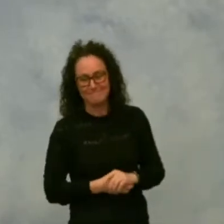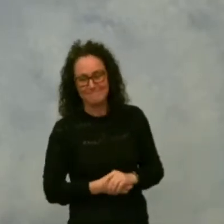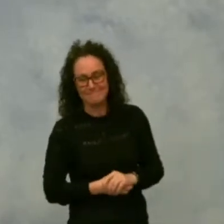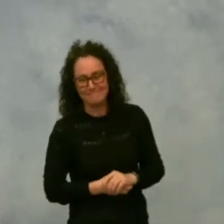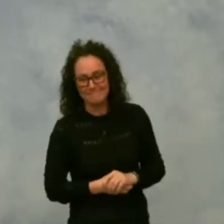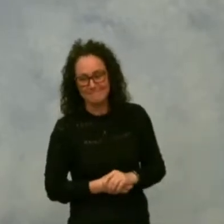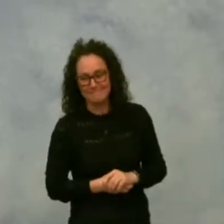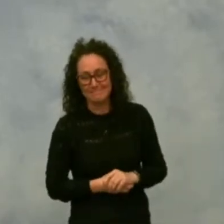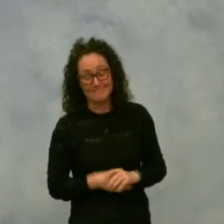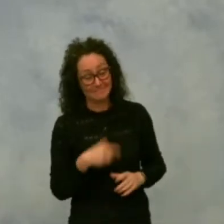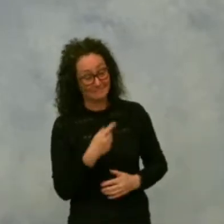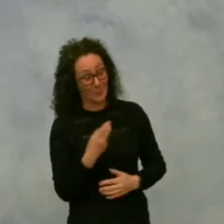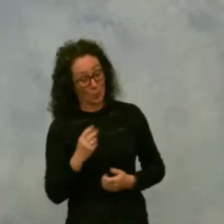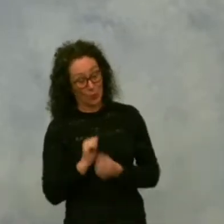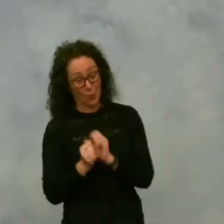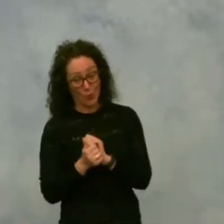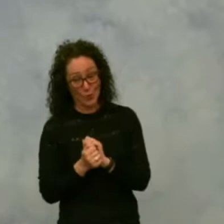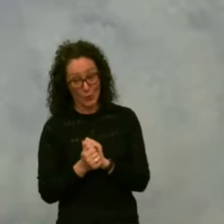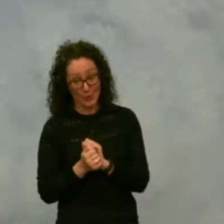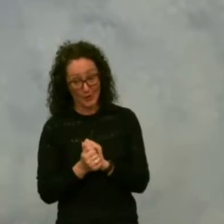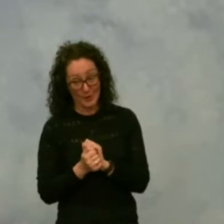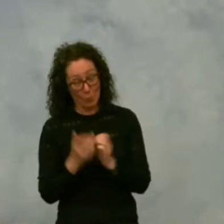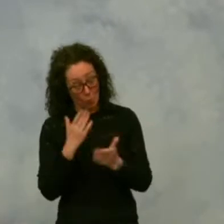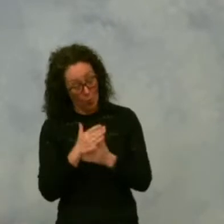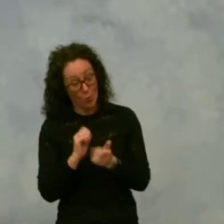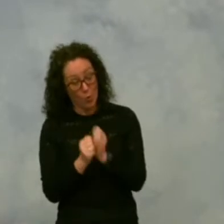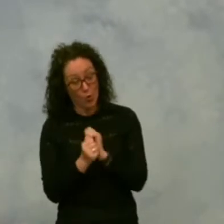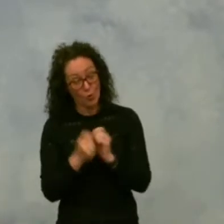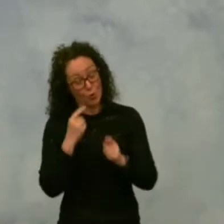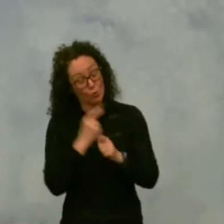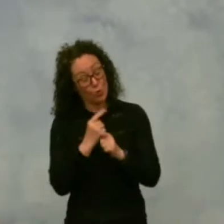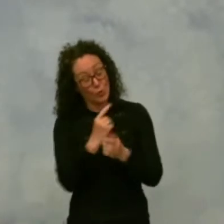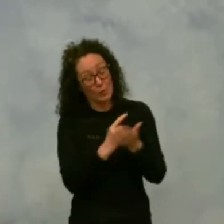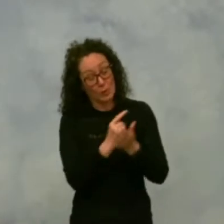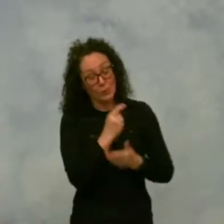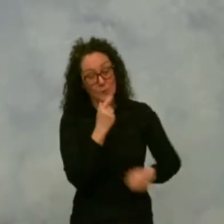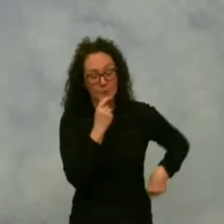colleagues and work colleagues were talking about